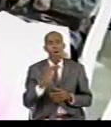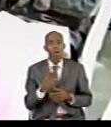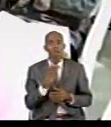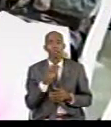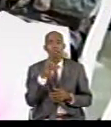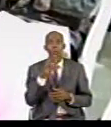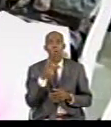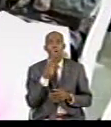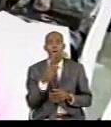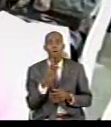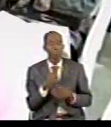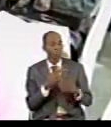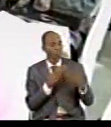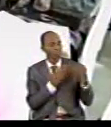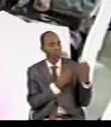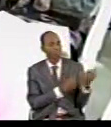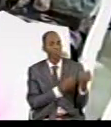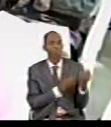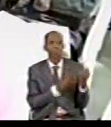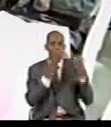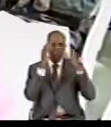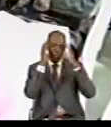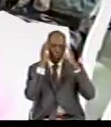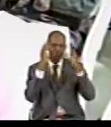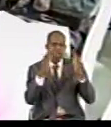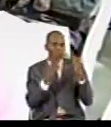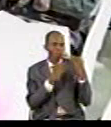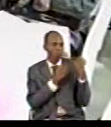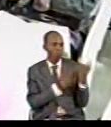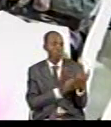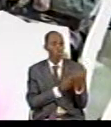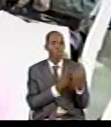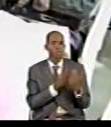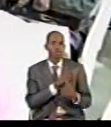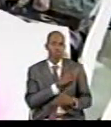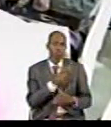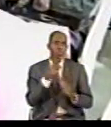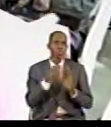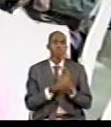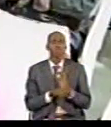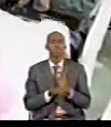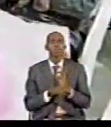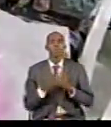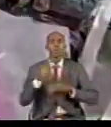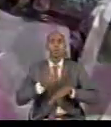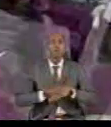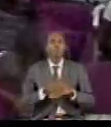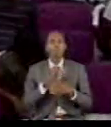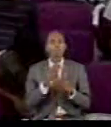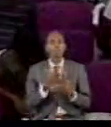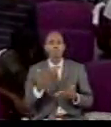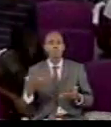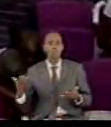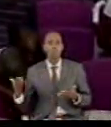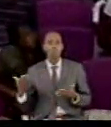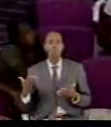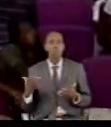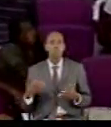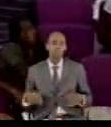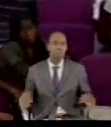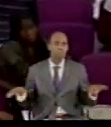focused boldness. You focus that boldness on something of value